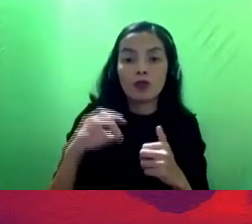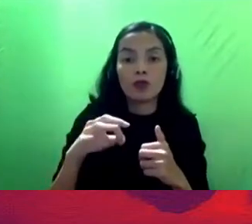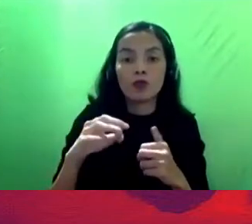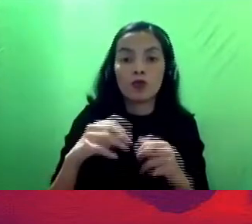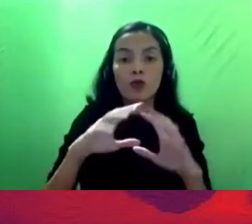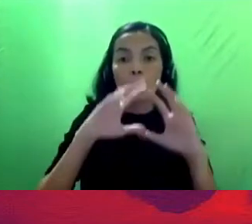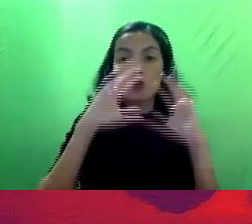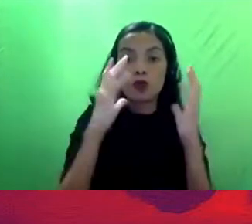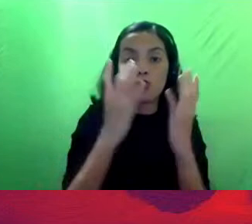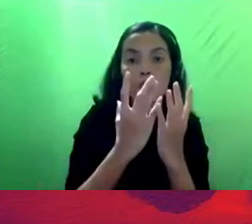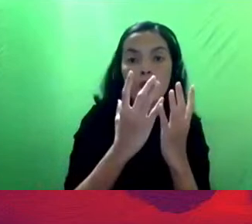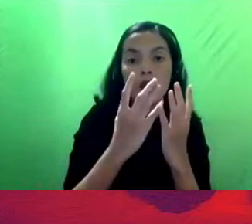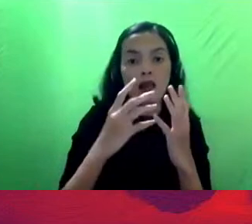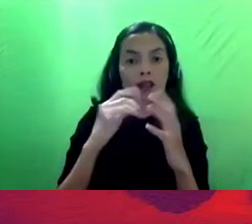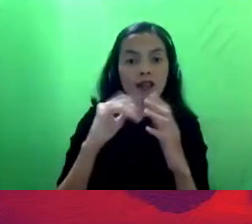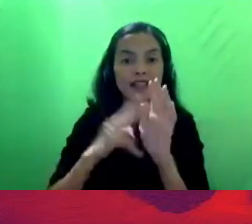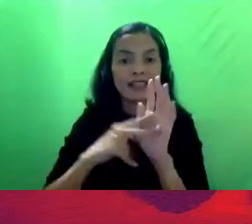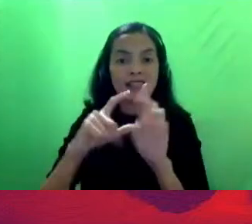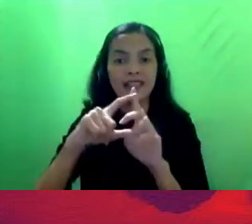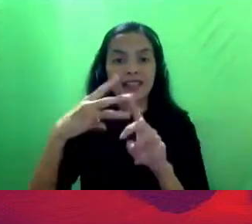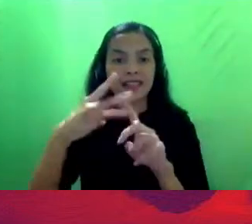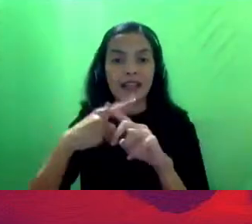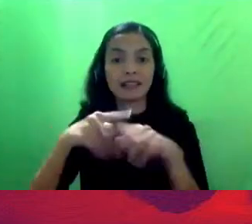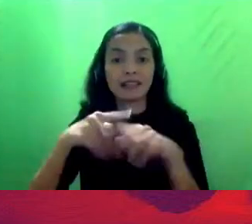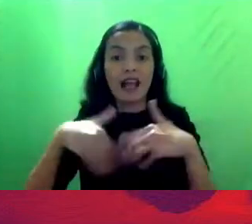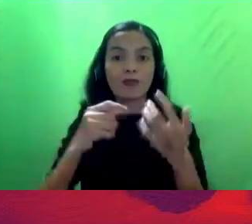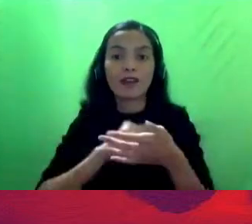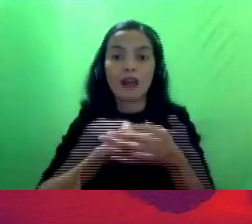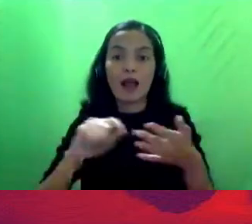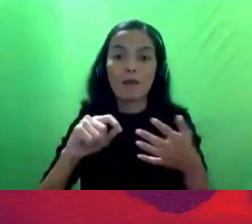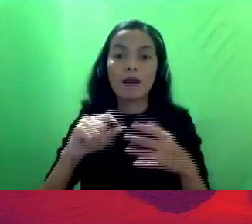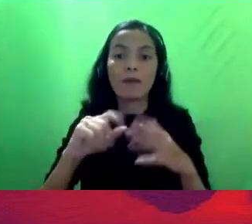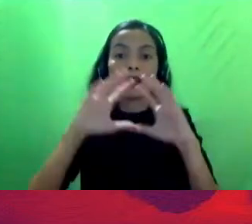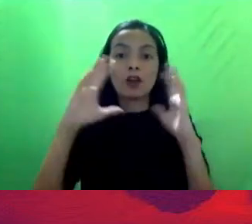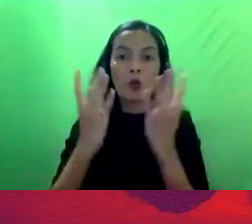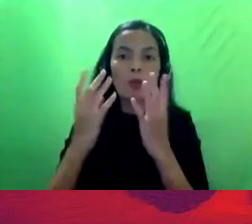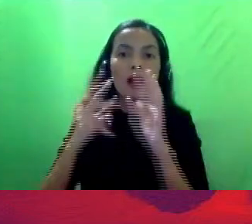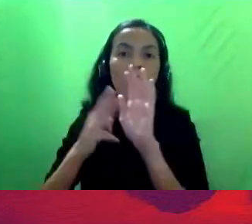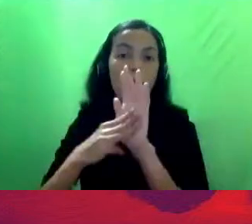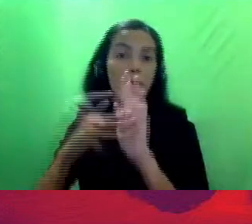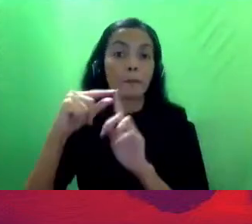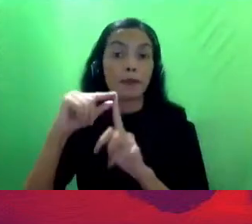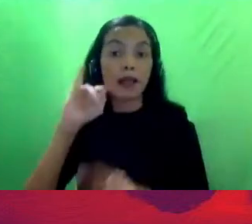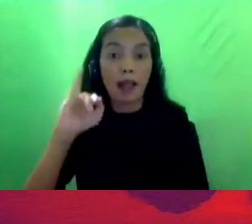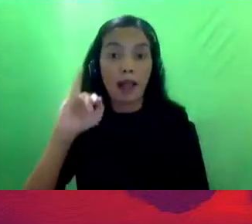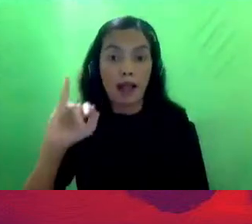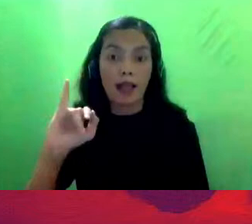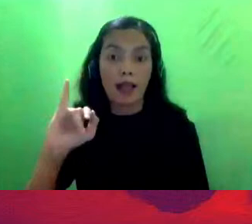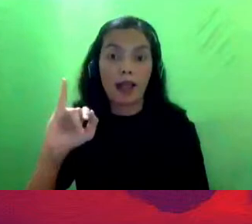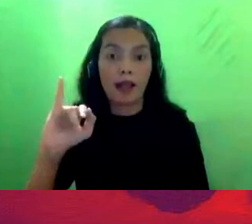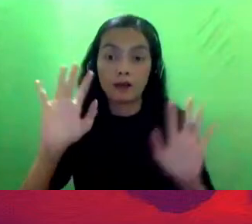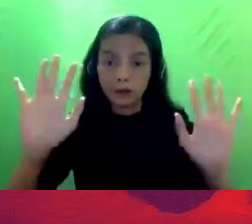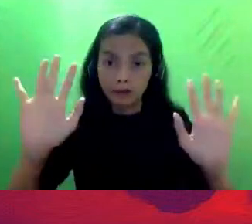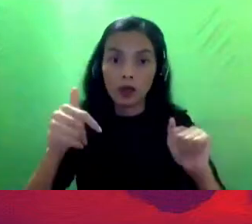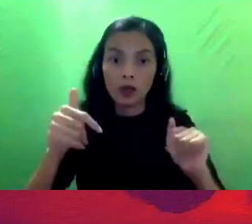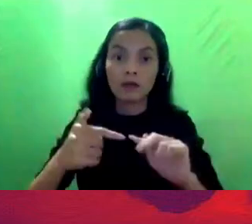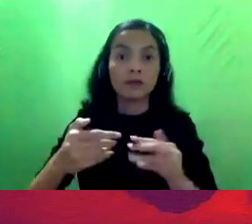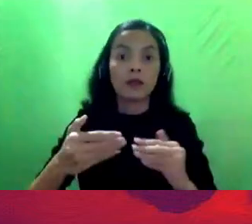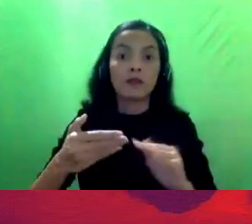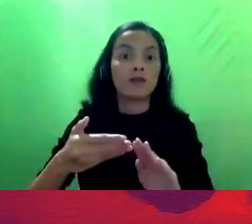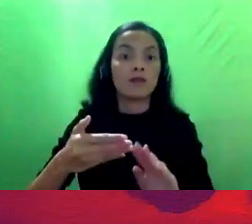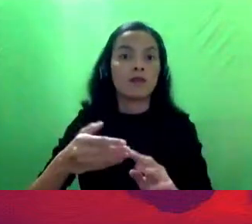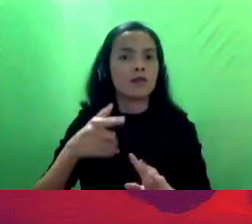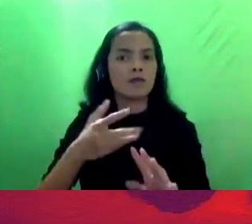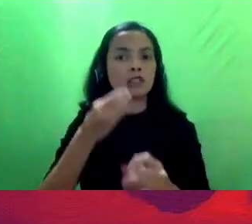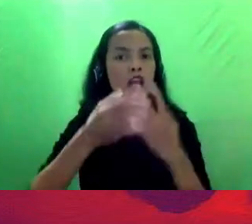Multidimensional Poverty Index, or widely known as the Global MPI. Now, I will come back to it in a bit. What is the Global